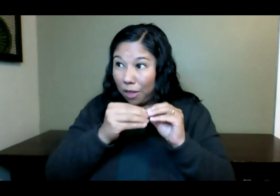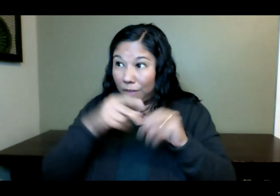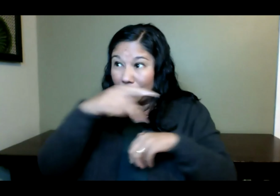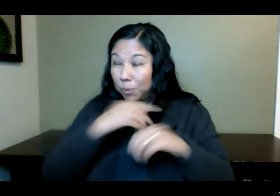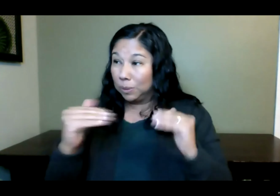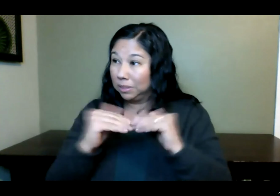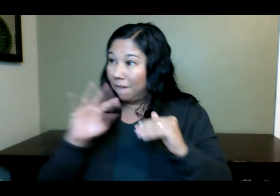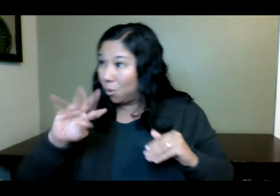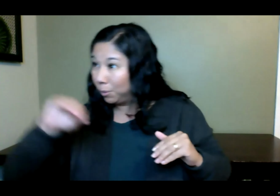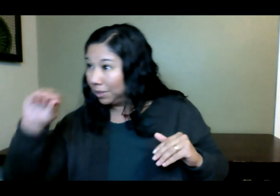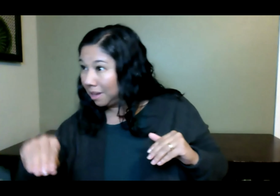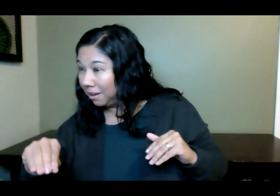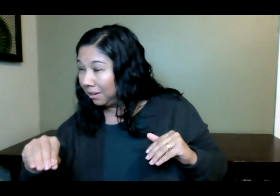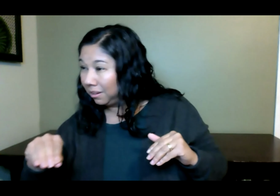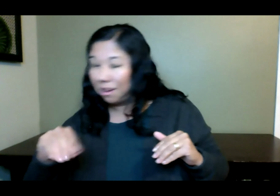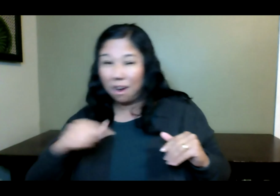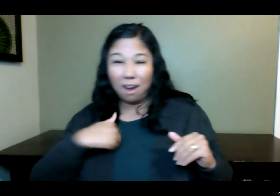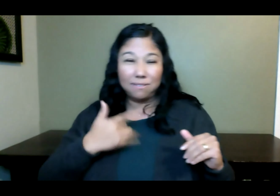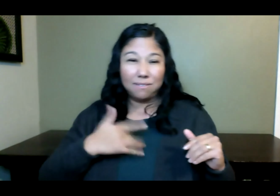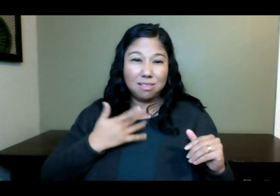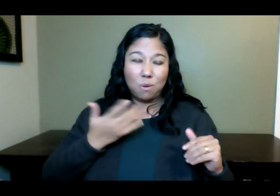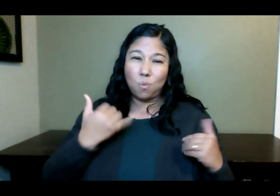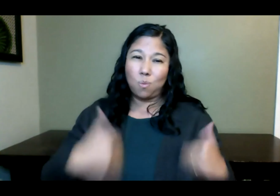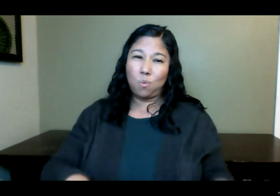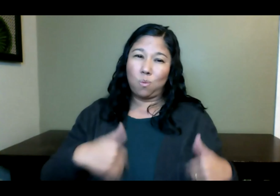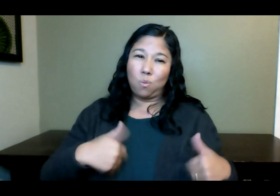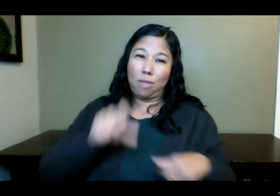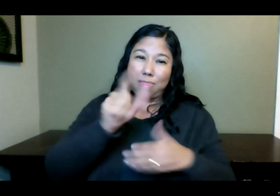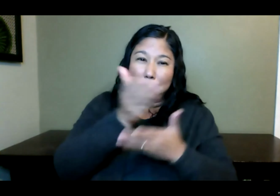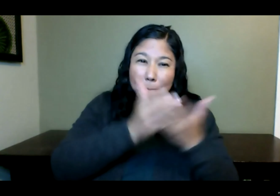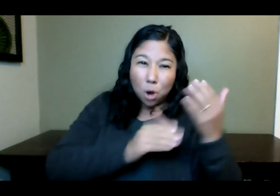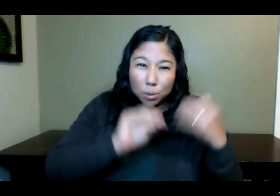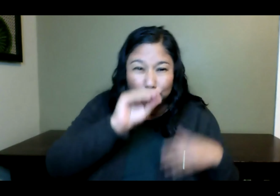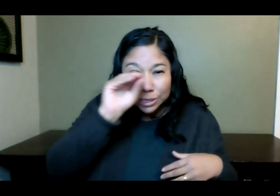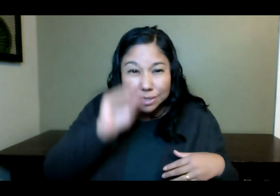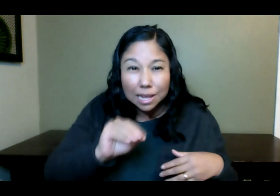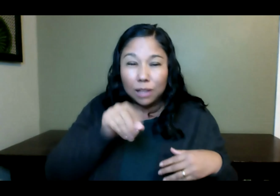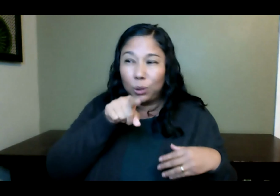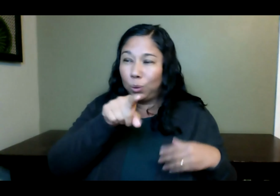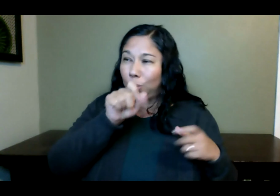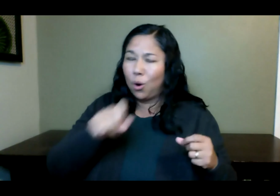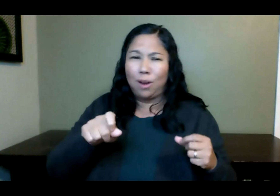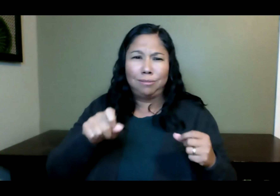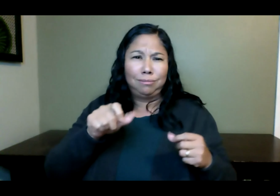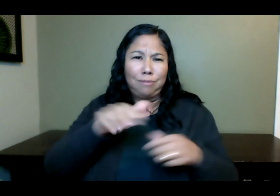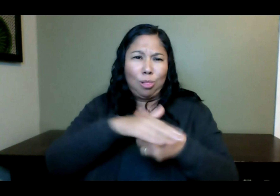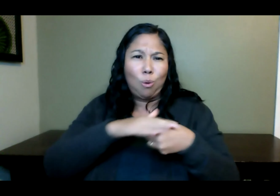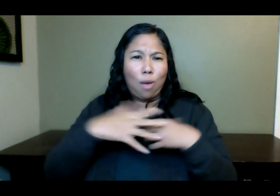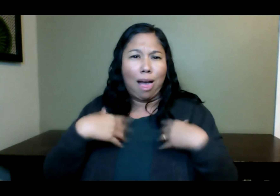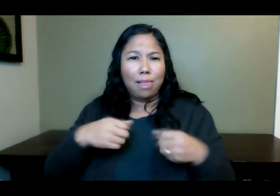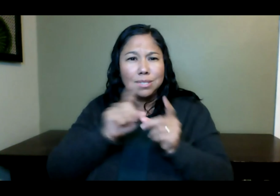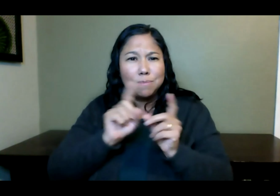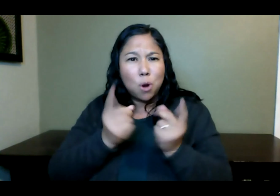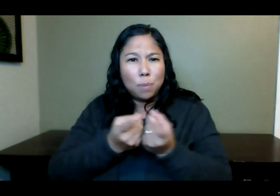that's a piece that you can kind of leverage your local health departments to, I think, yeah, your local health departments